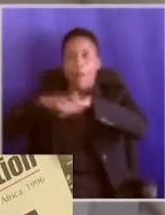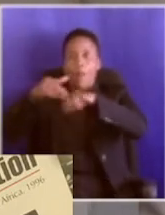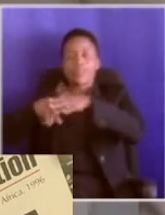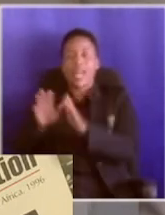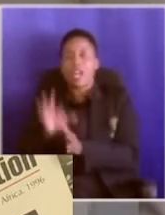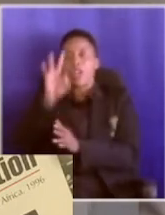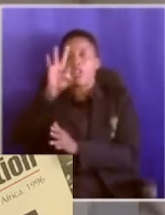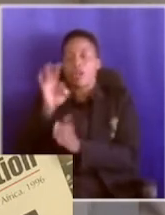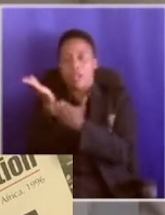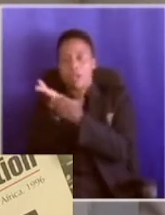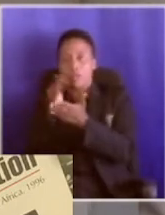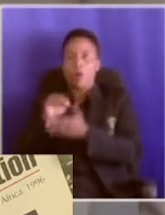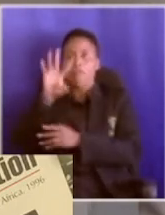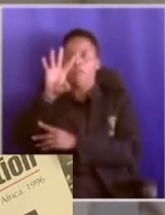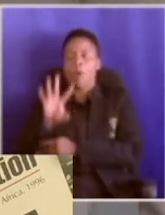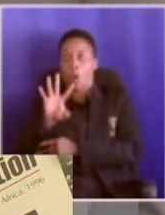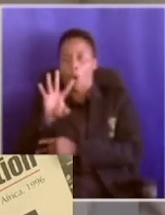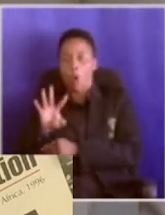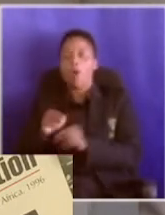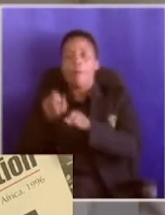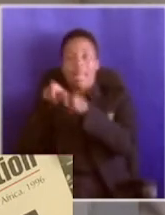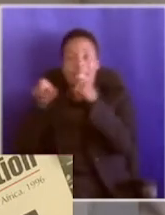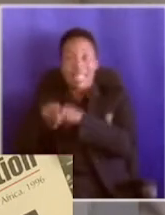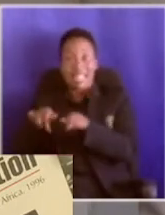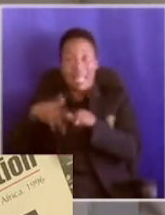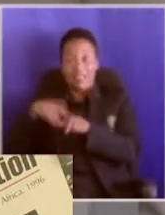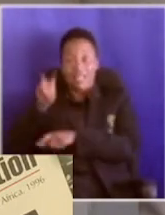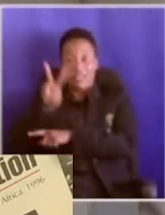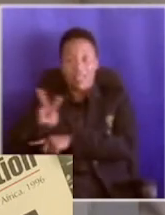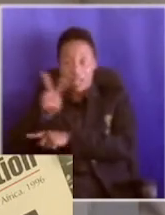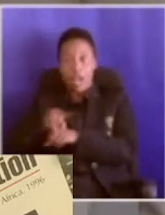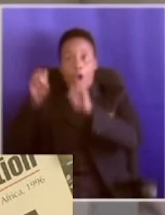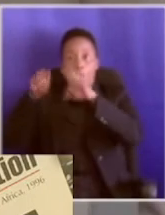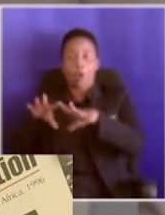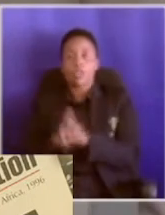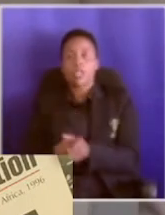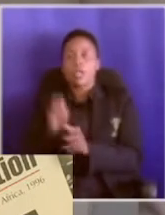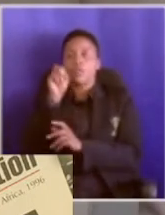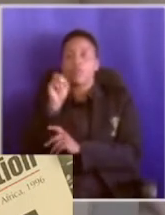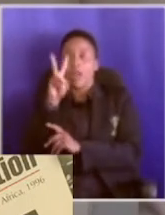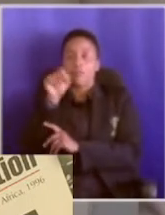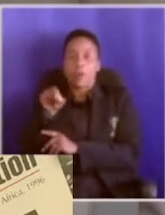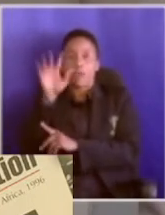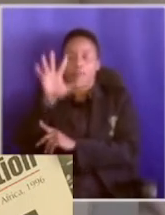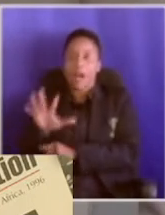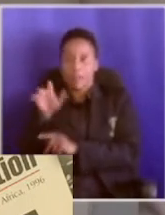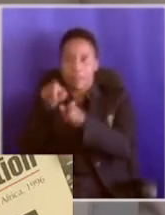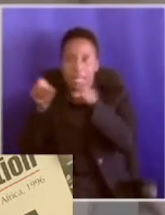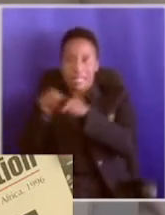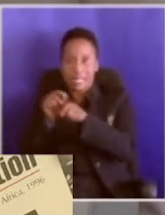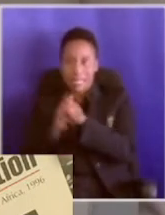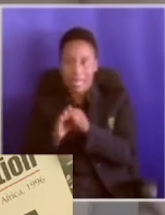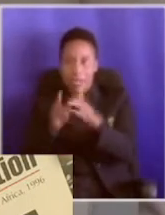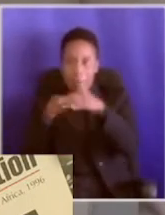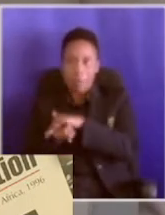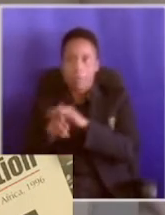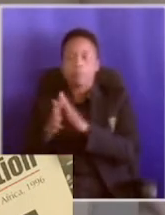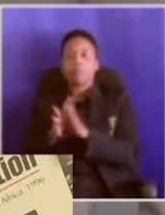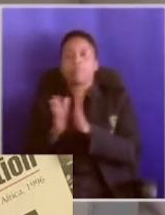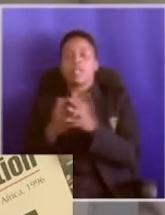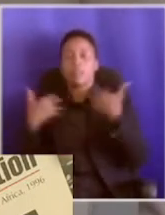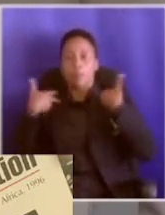3/4 of Venezuelans had lost an average of 12.5 kilograms in body weight due